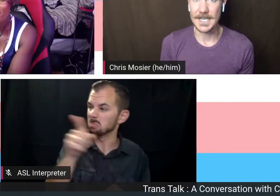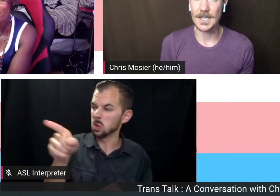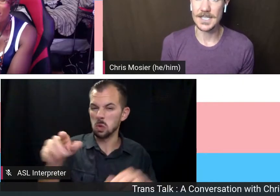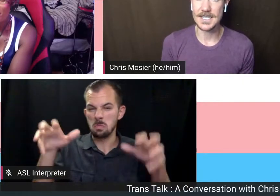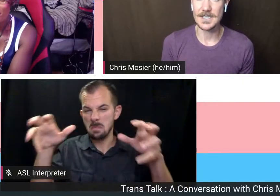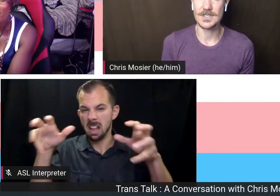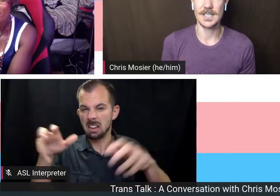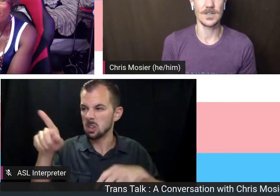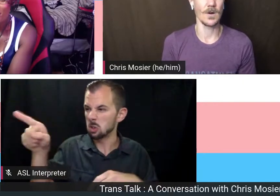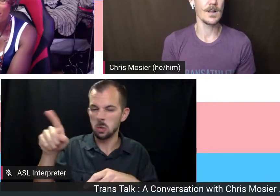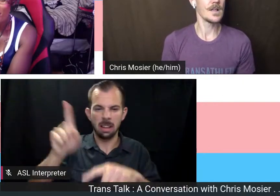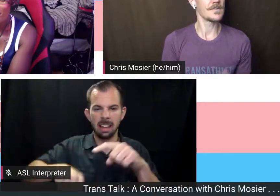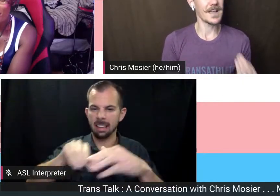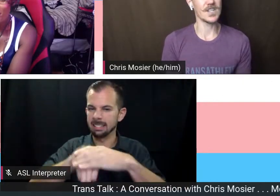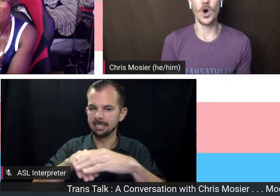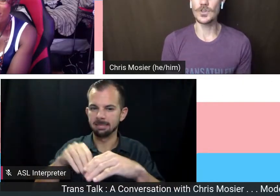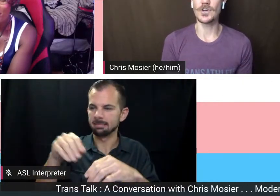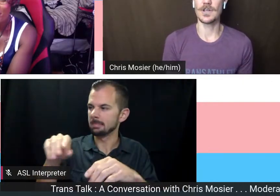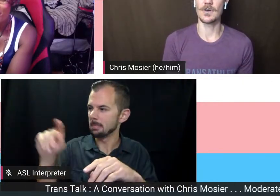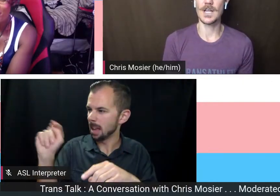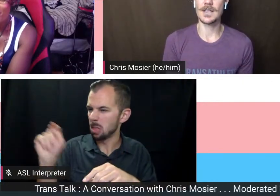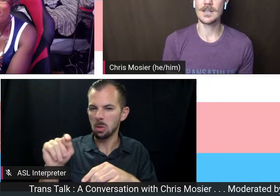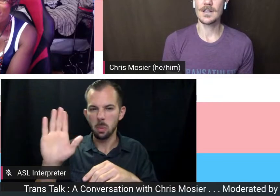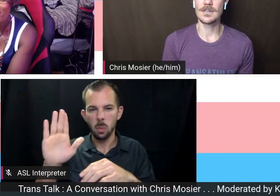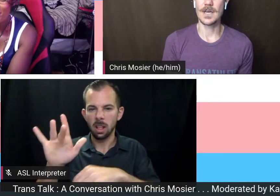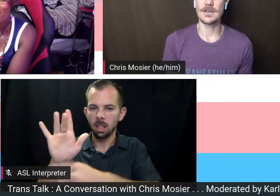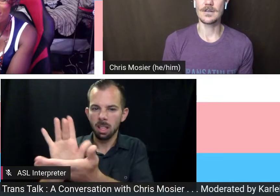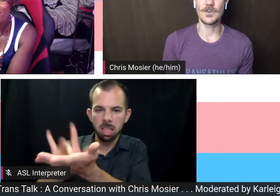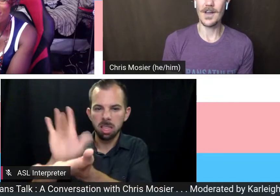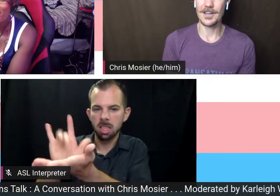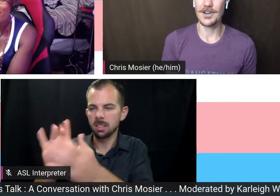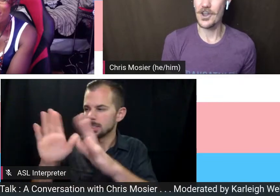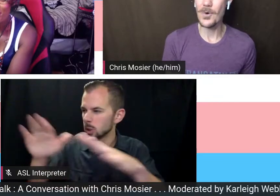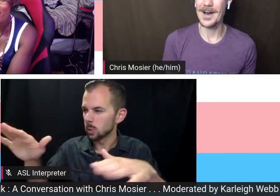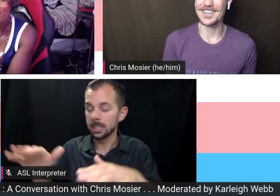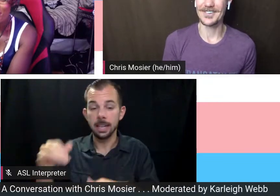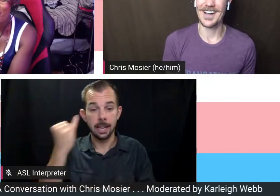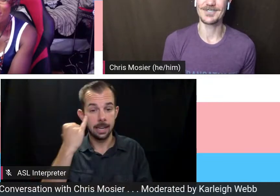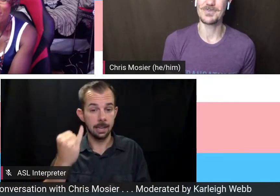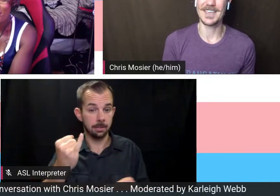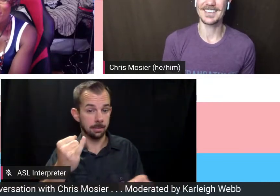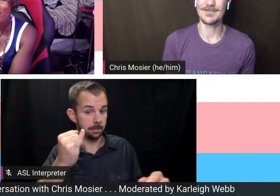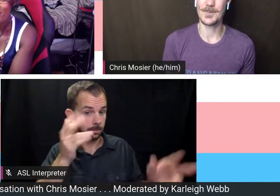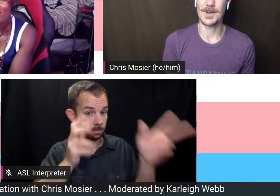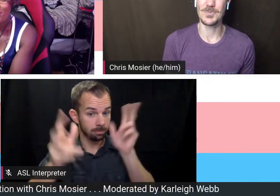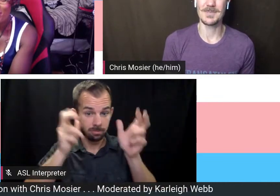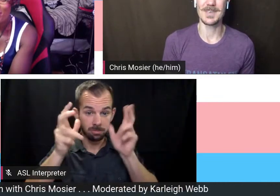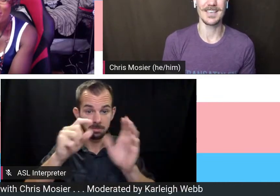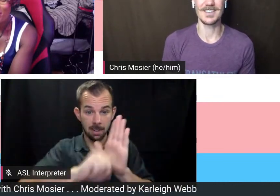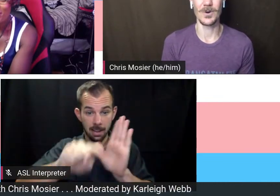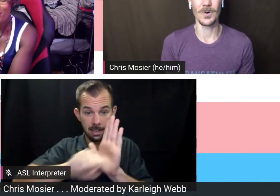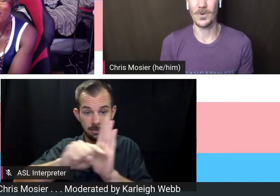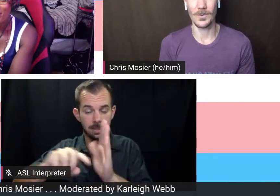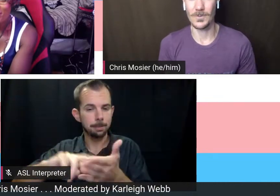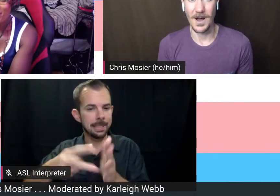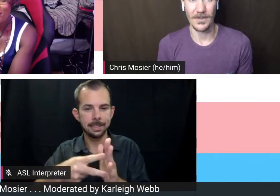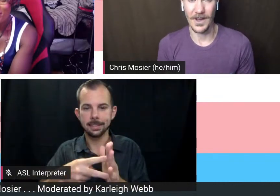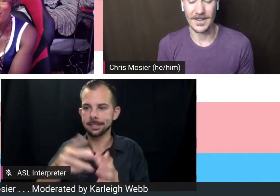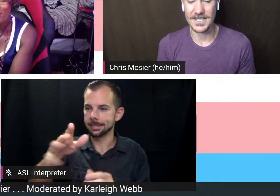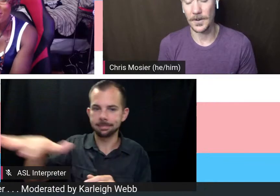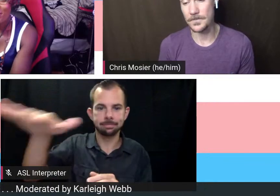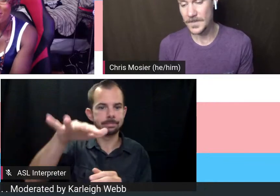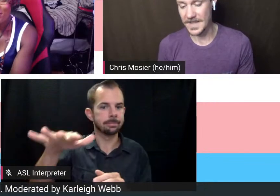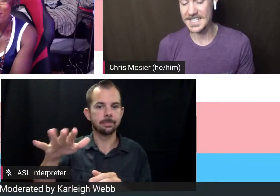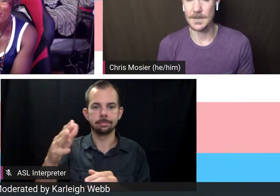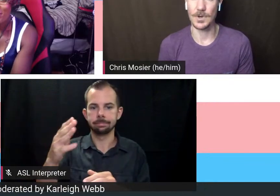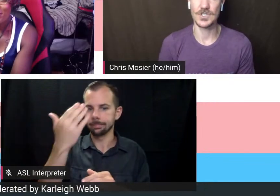as ridiculous as those things are, if that's all you're hearing, then you're not going to know how to interact with me when you meet me, or